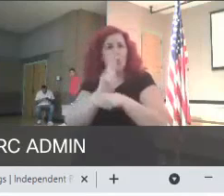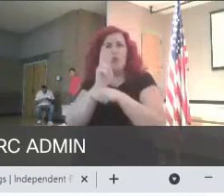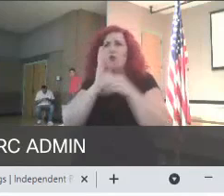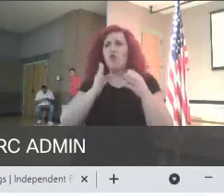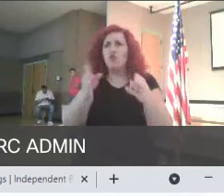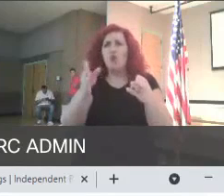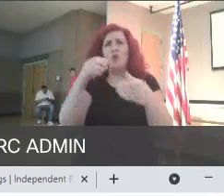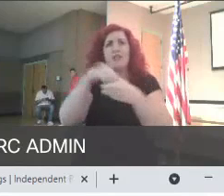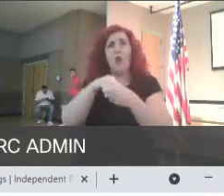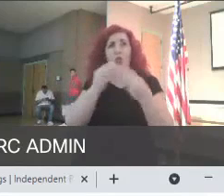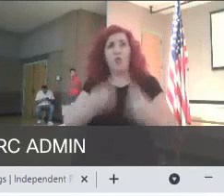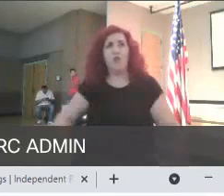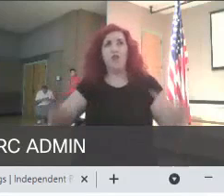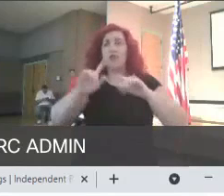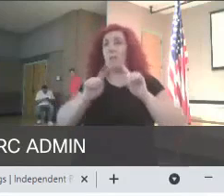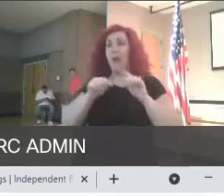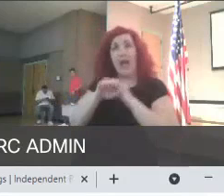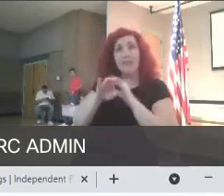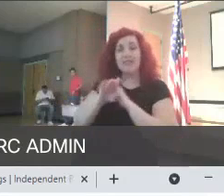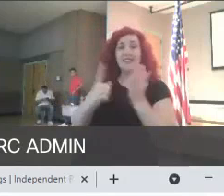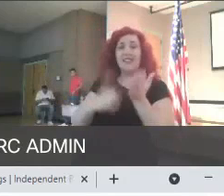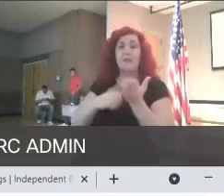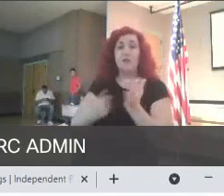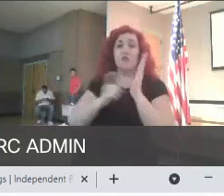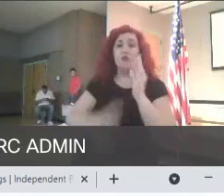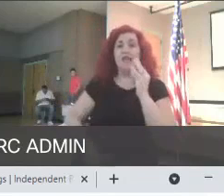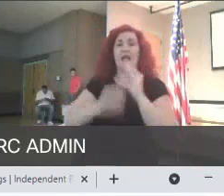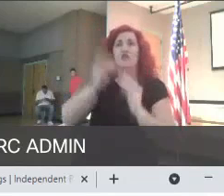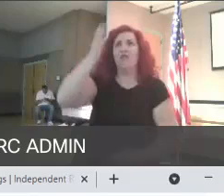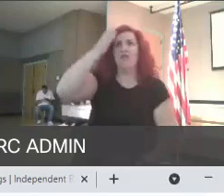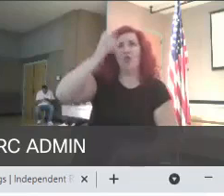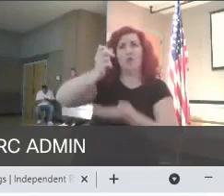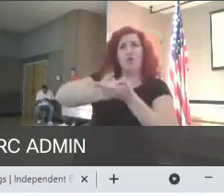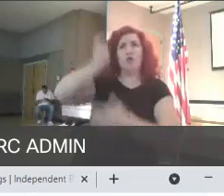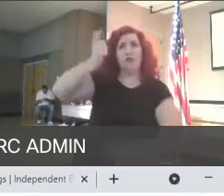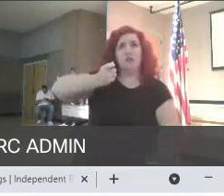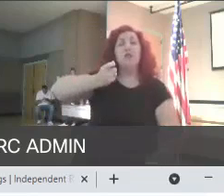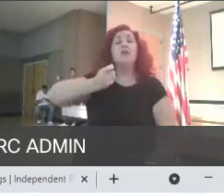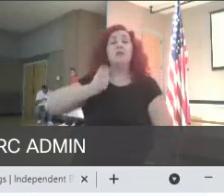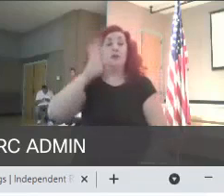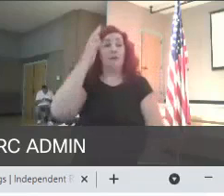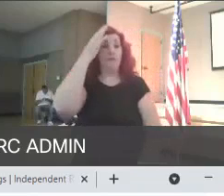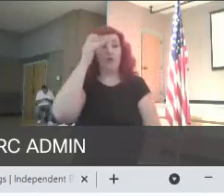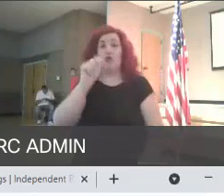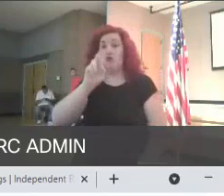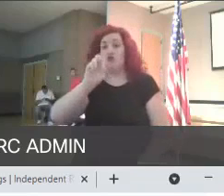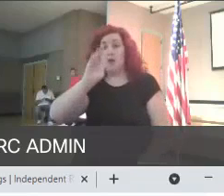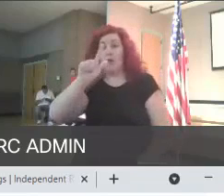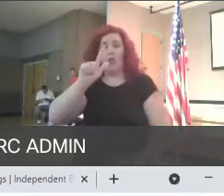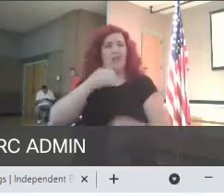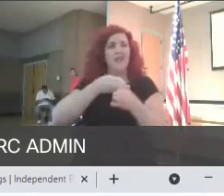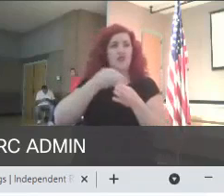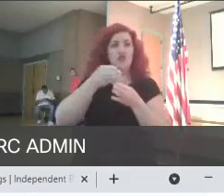but access to it sometimes requires additional federal approvals. The federal tribal and industry cleanup of